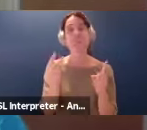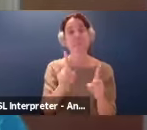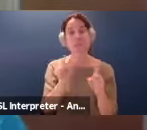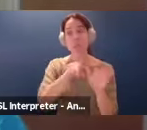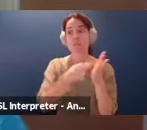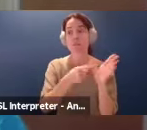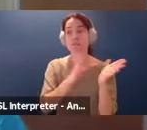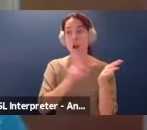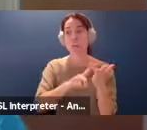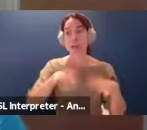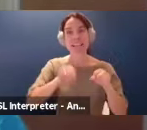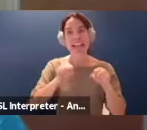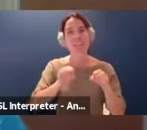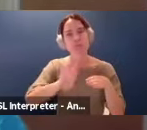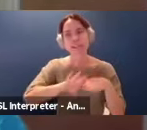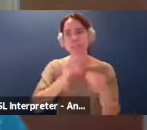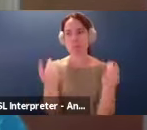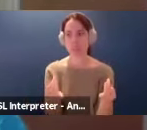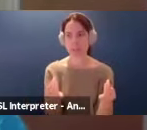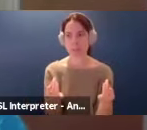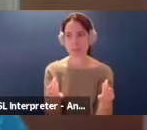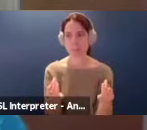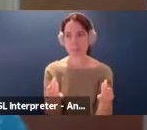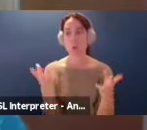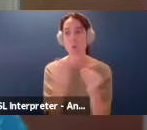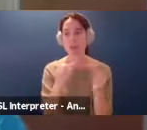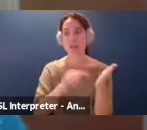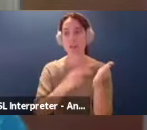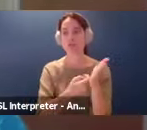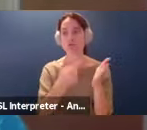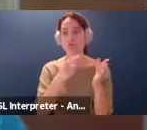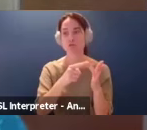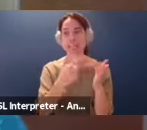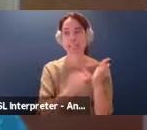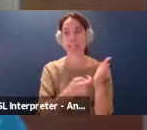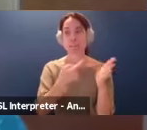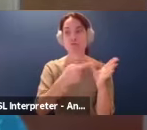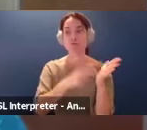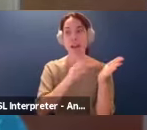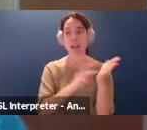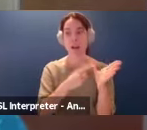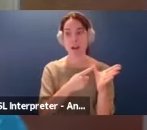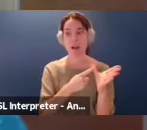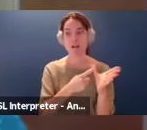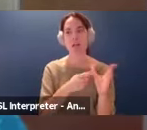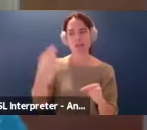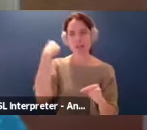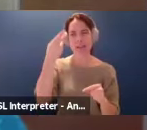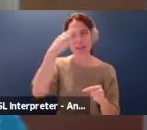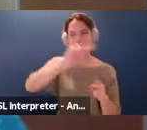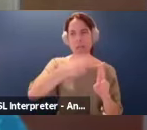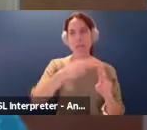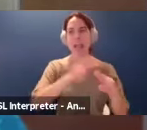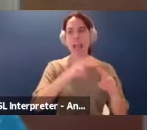1980 in 1992 parami moved to spain and since then has been involved with triratna